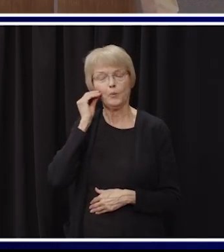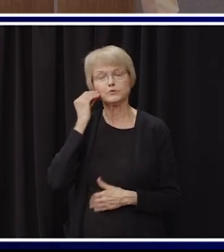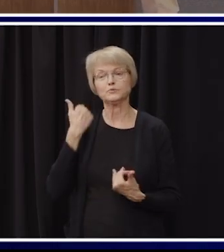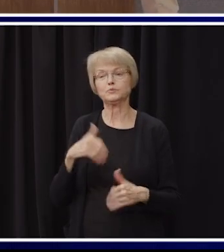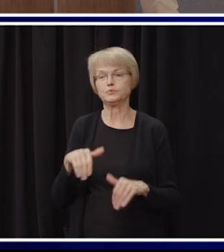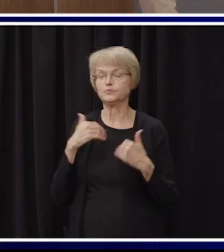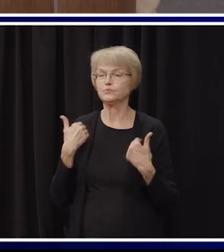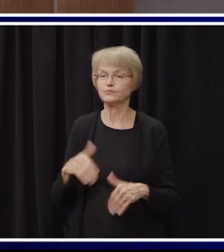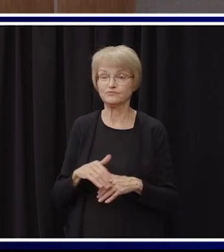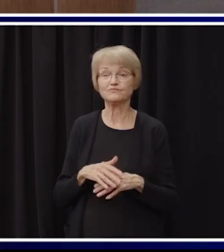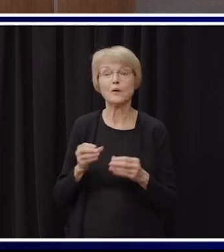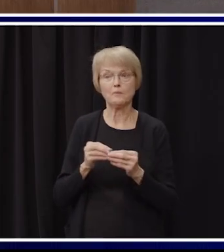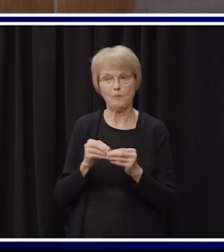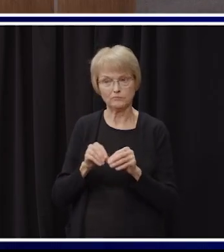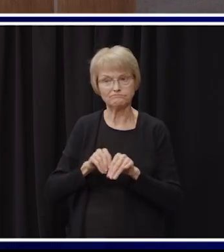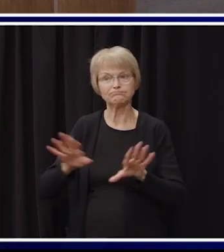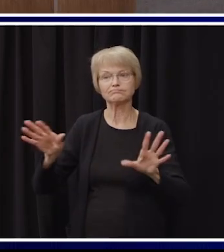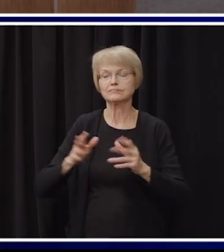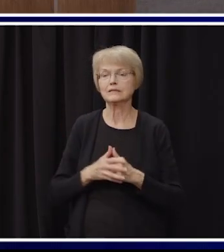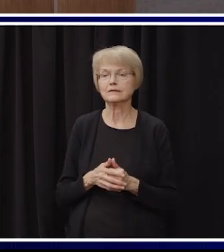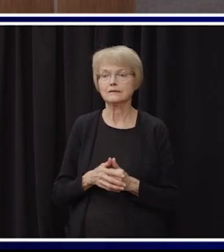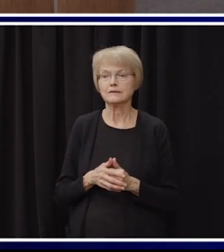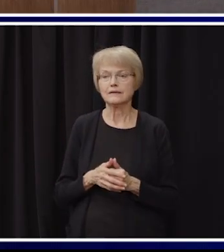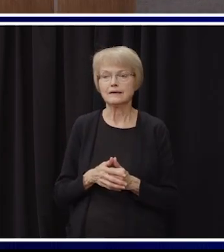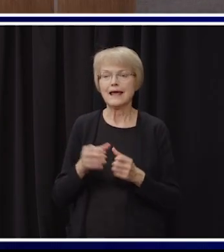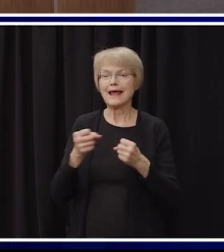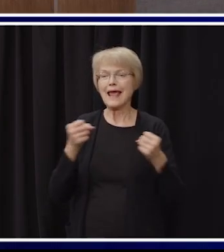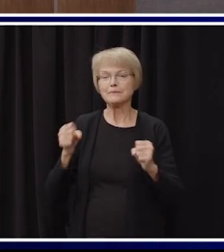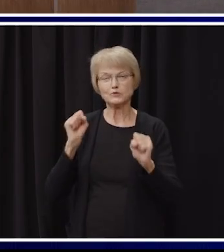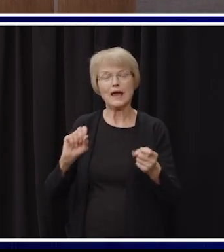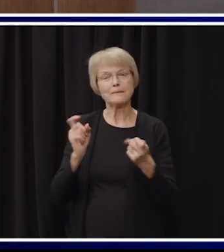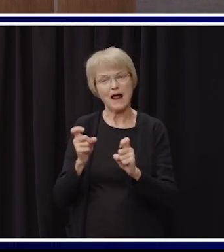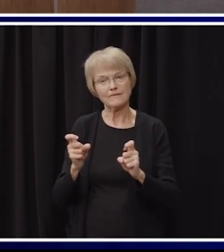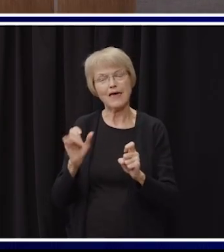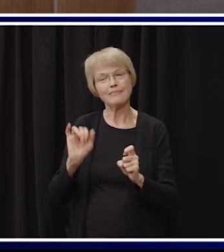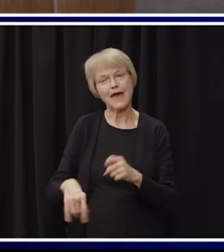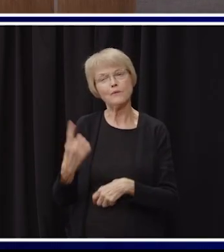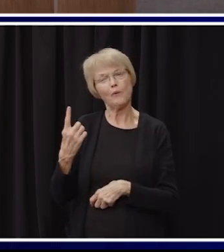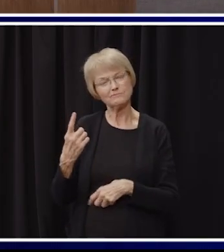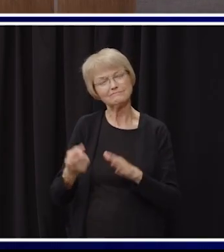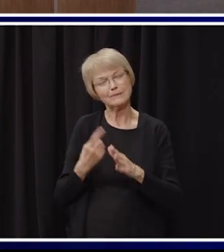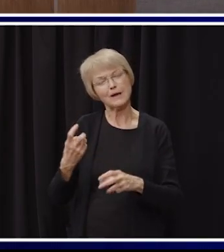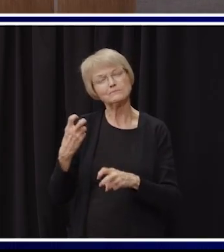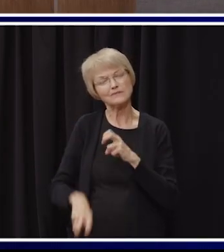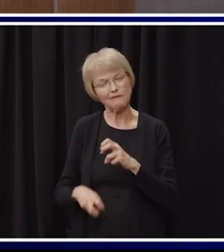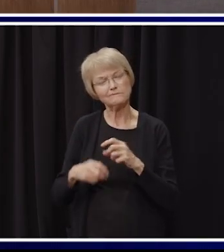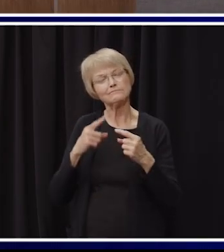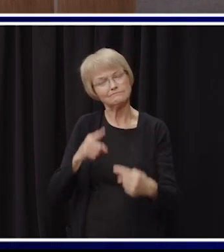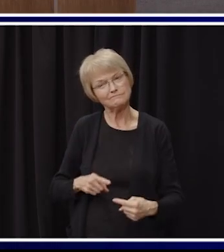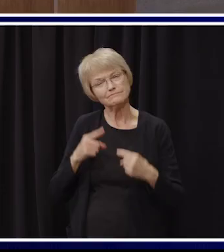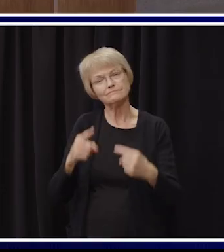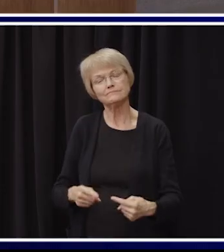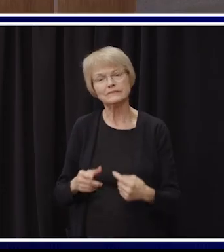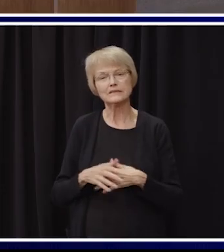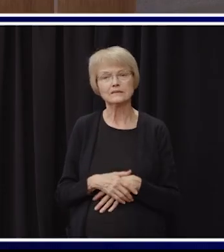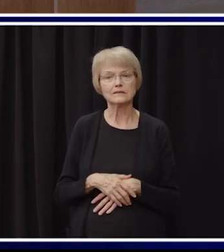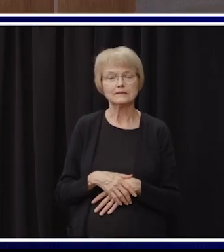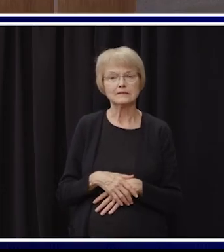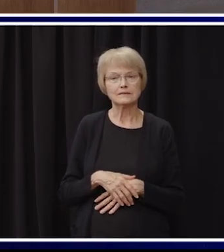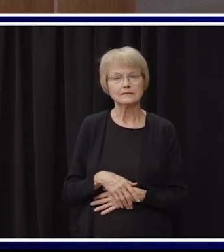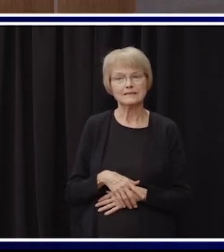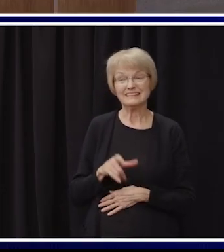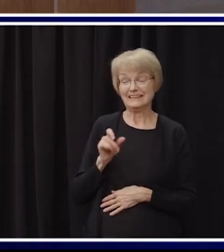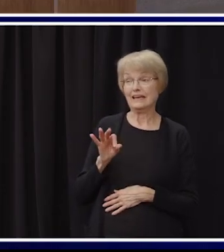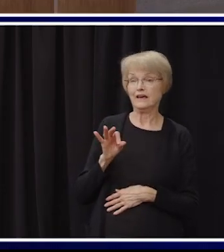Cabinets that are modifiable. That one is tough sometimes if you're using a